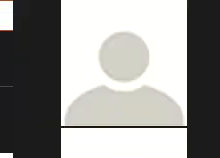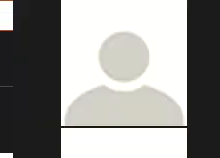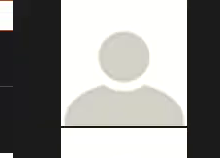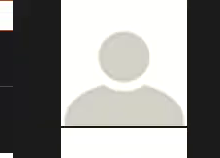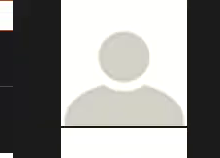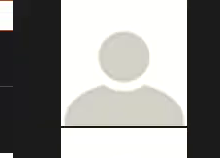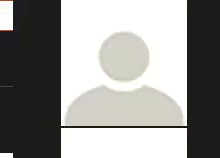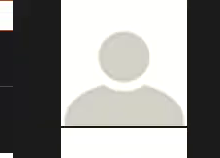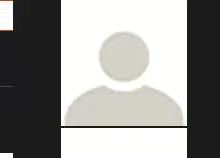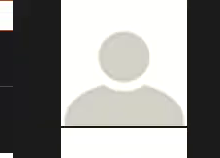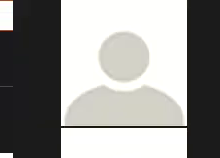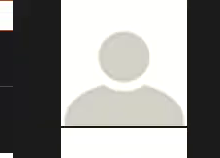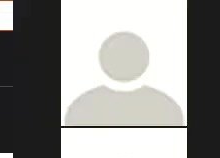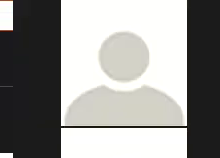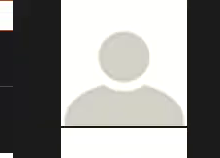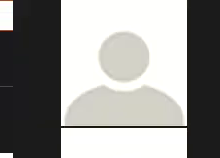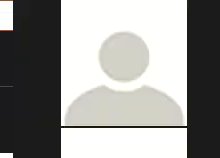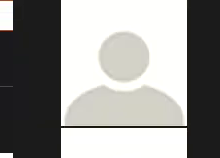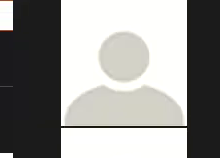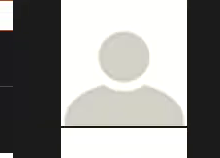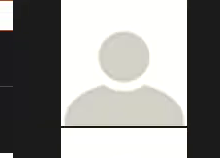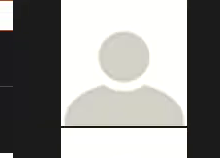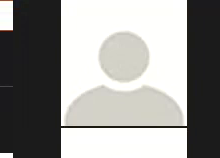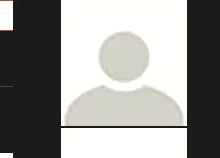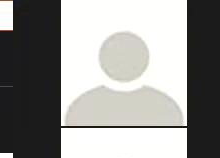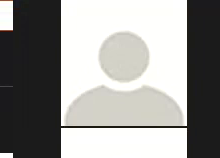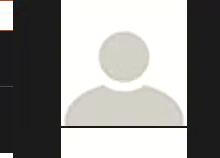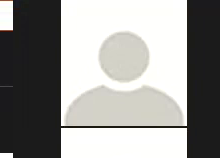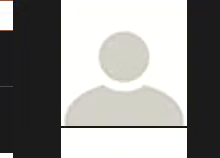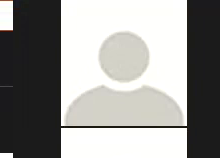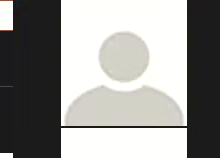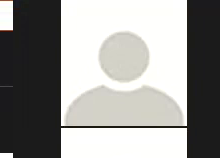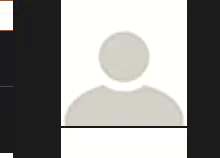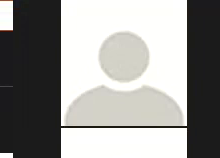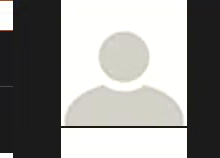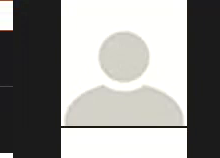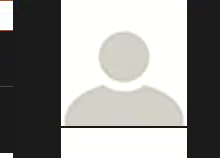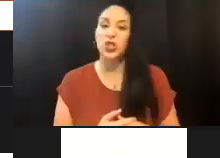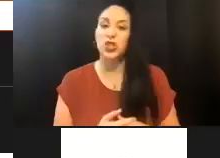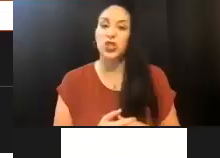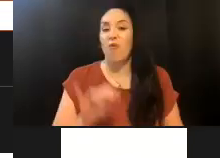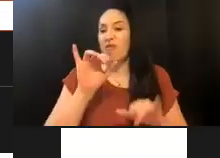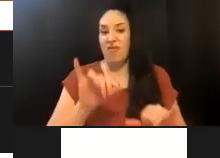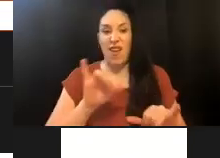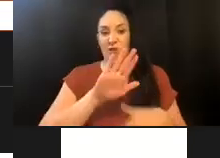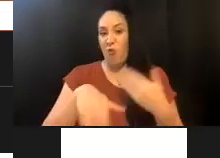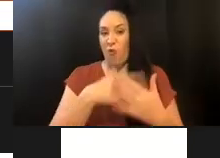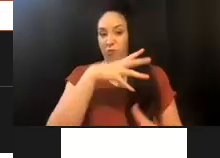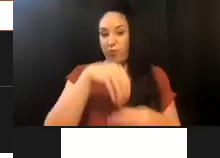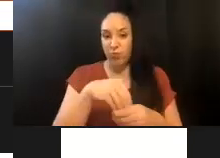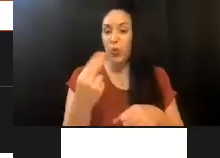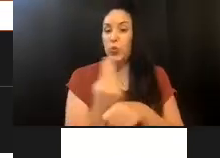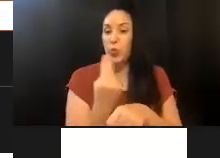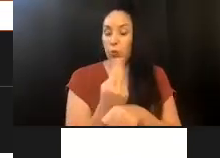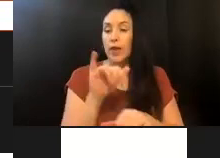Fitbits and having that data get reported as part of the program. So that's all stuff that gets used that can